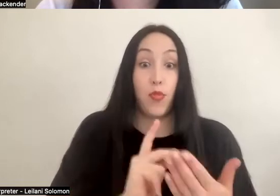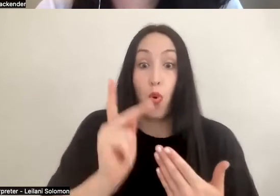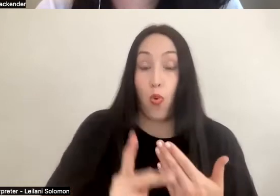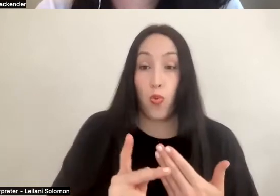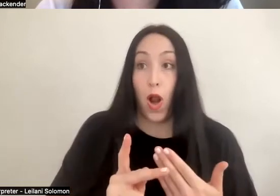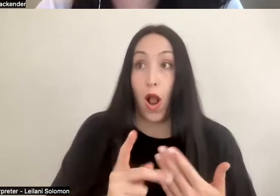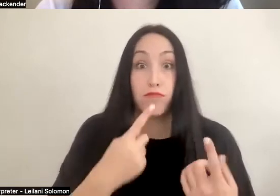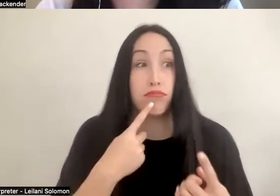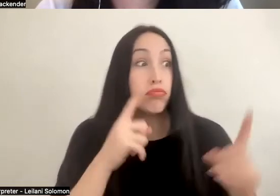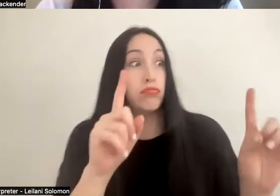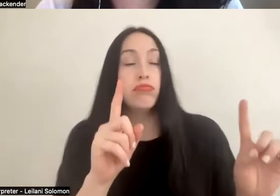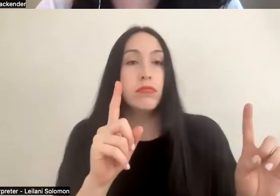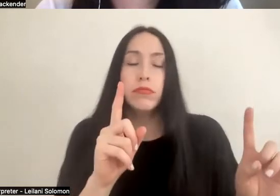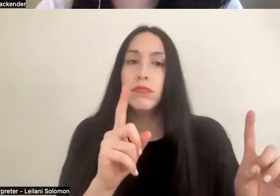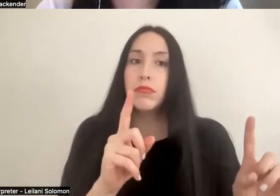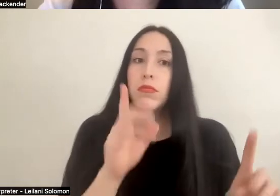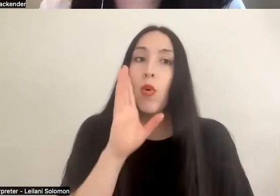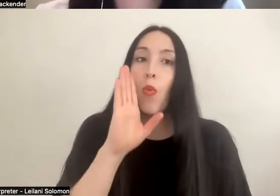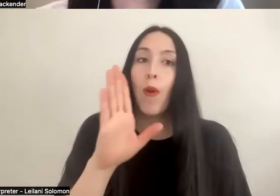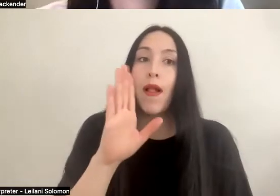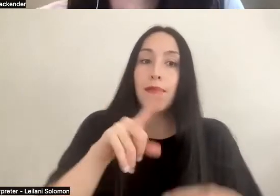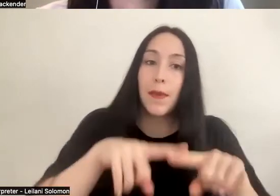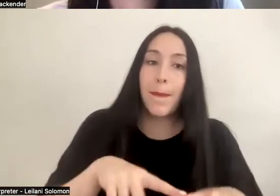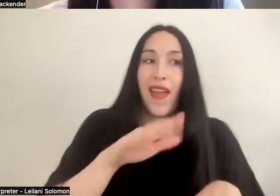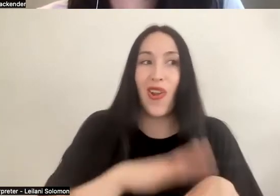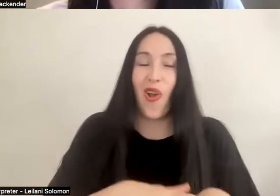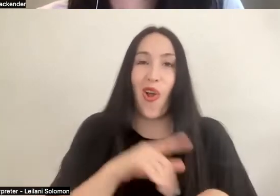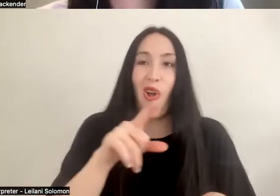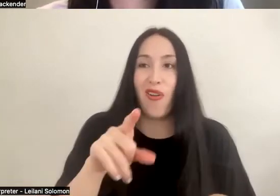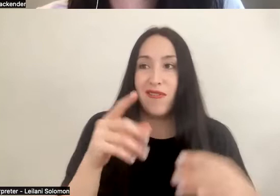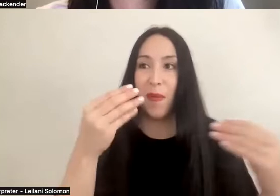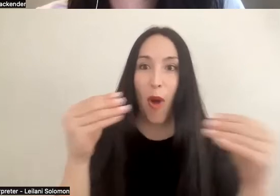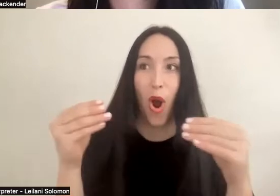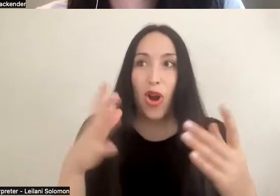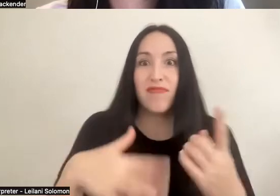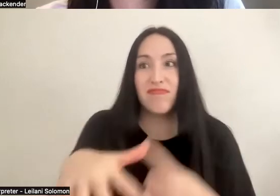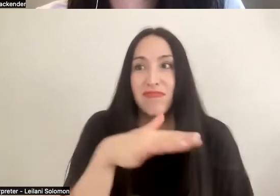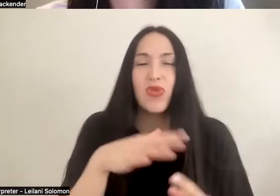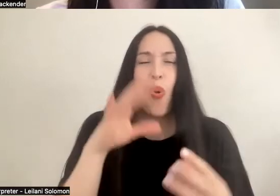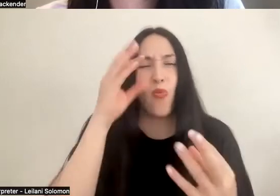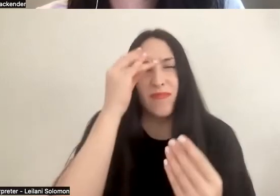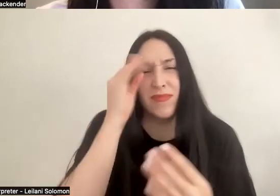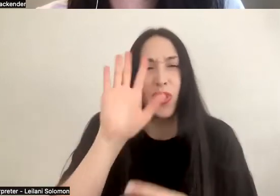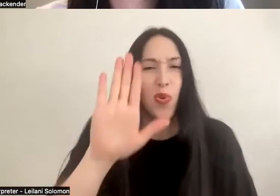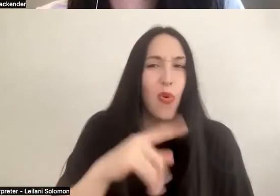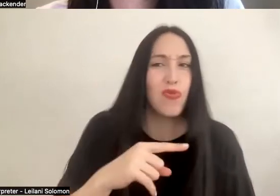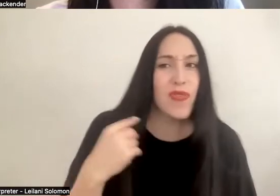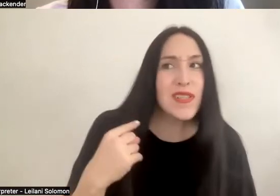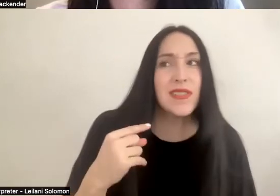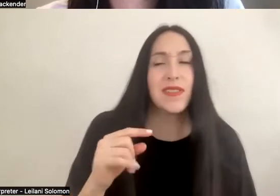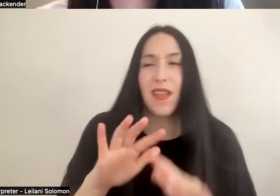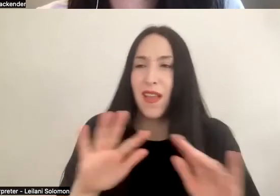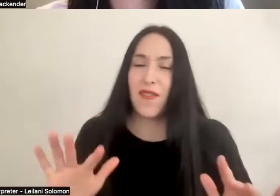things. So carefully consider your objectives, your risks, charges, and expenses before investing,